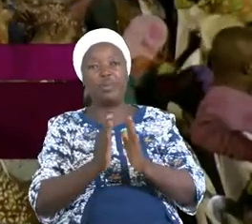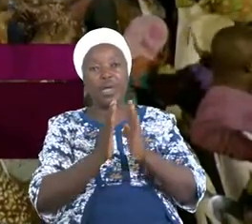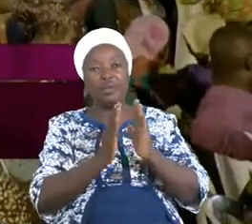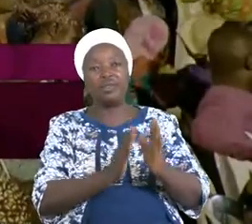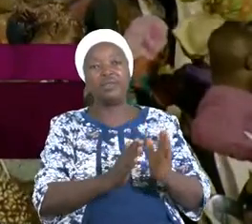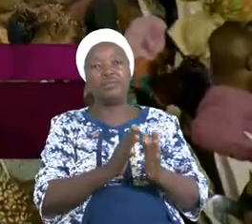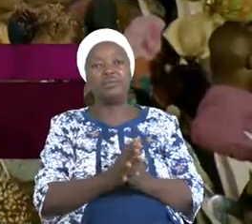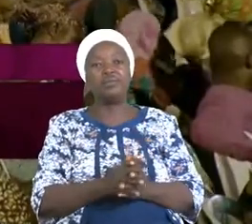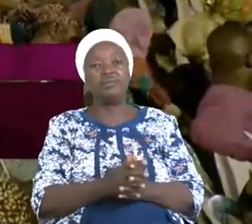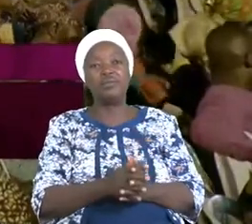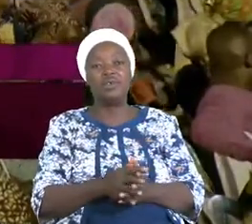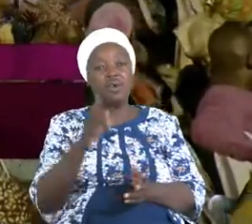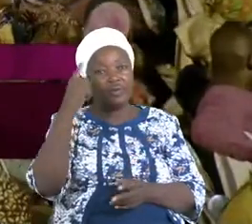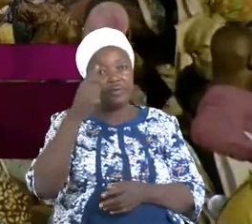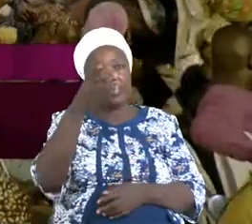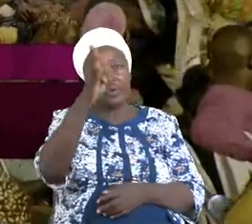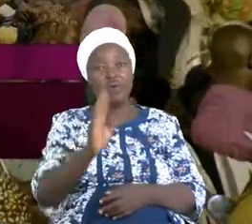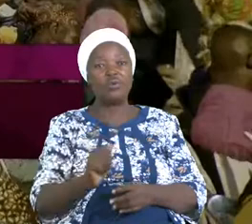for God's blessing.